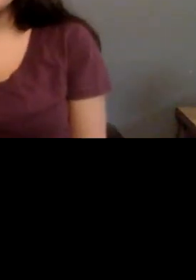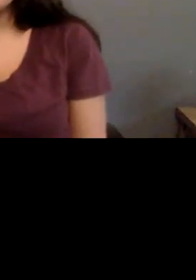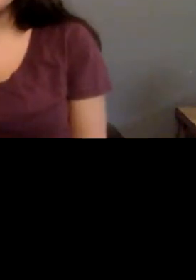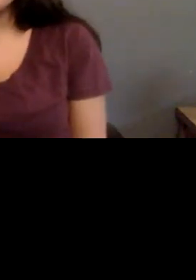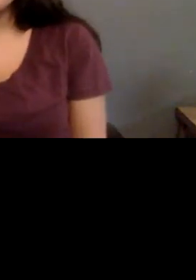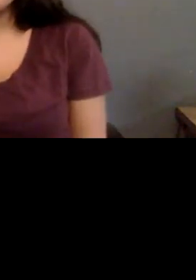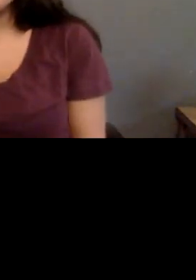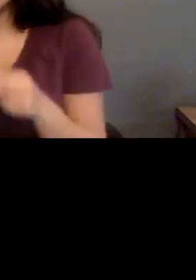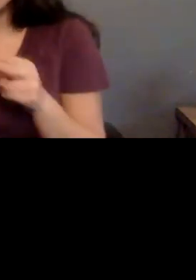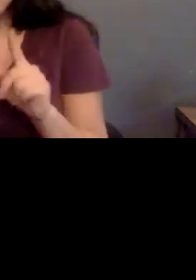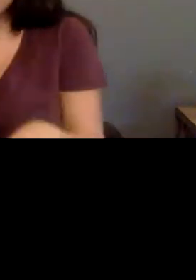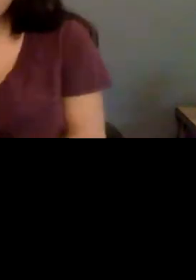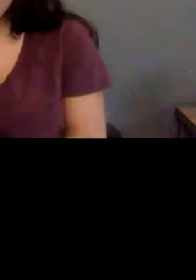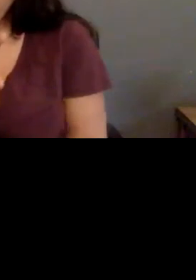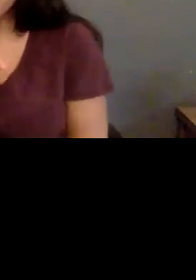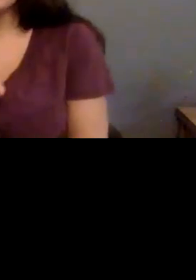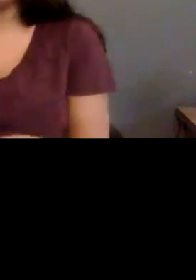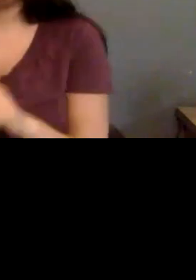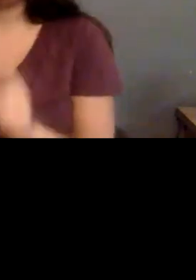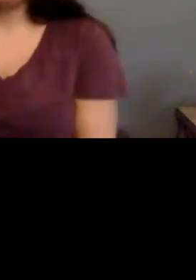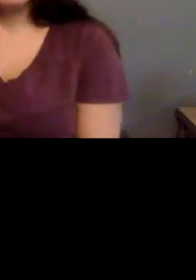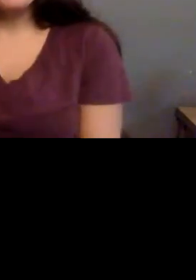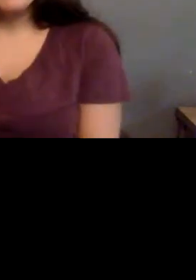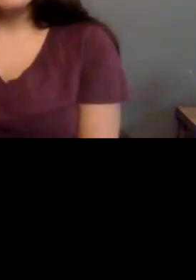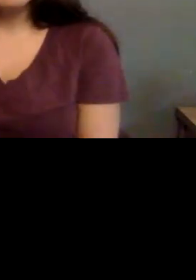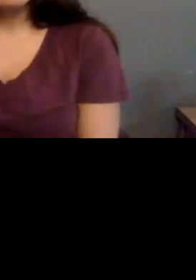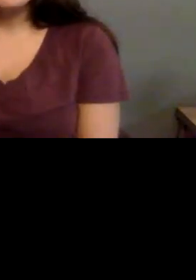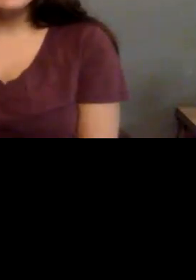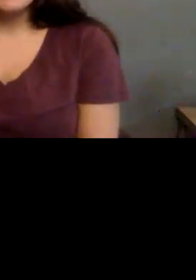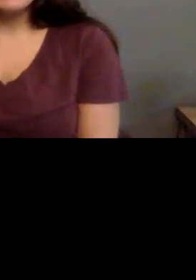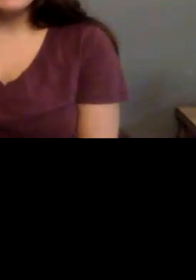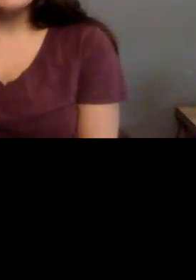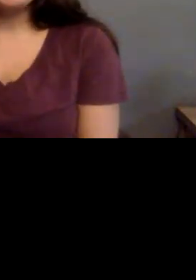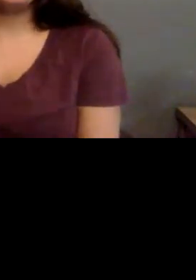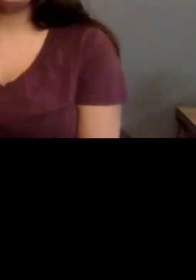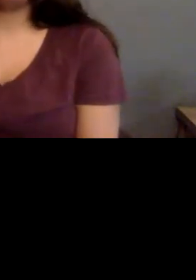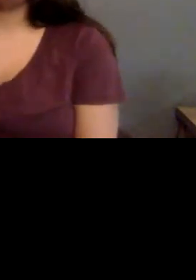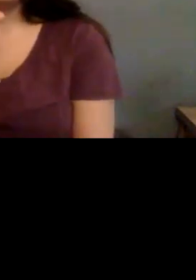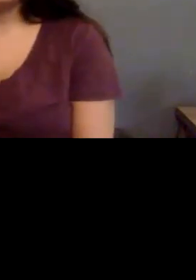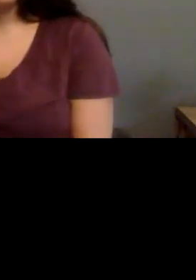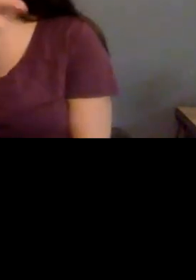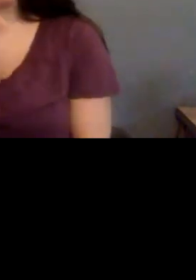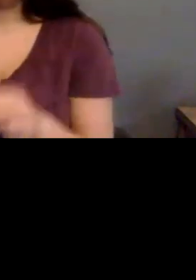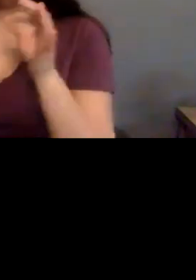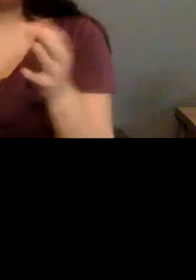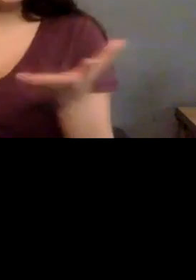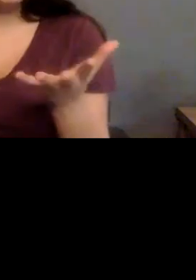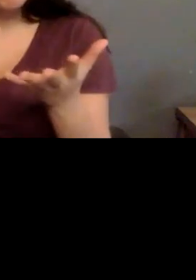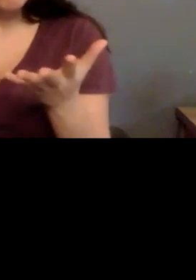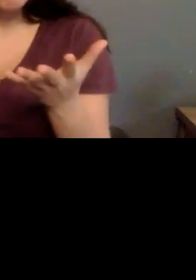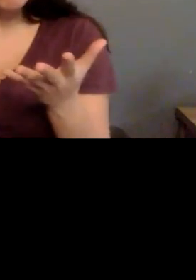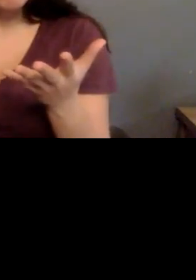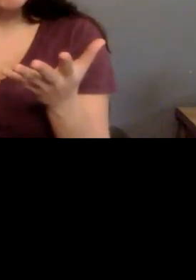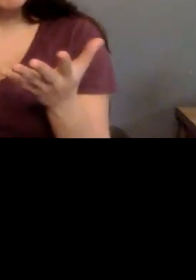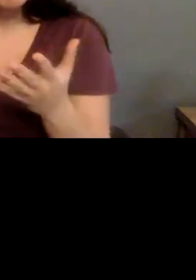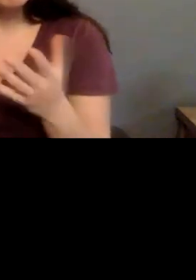It has to be a short answer. This is from Will Pigeon. Okay. Can you say what conditions individuals